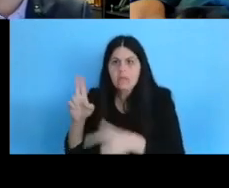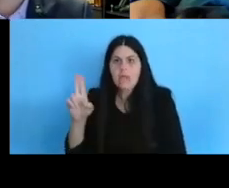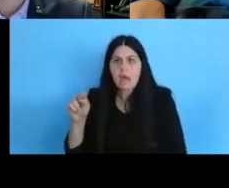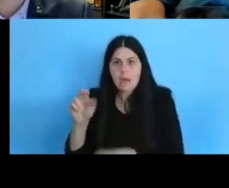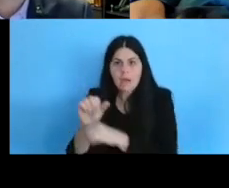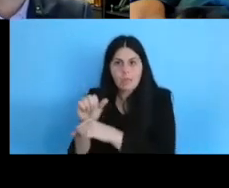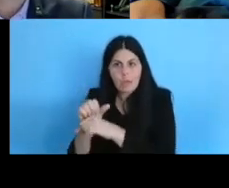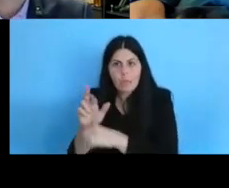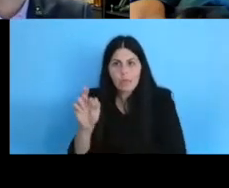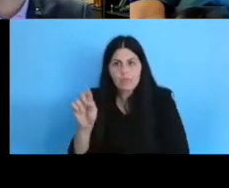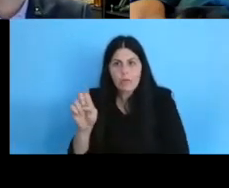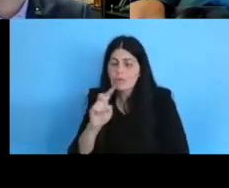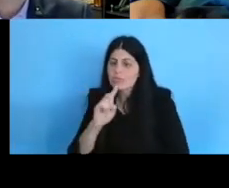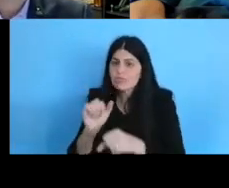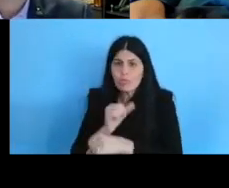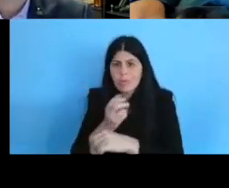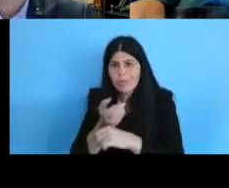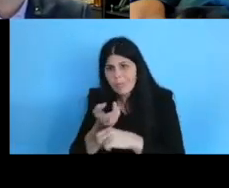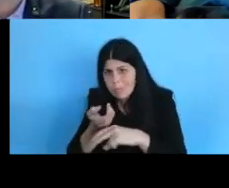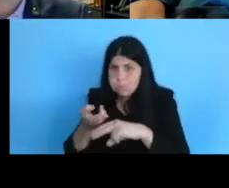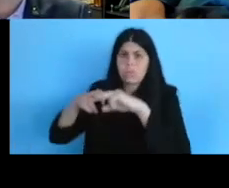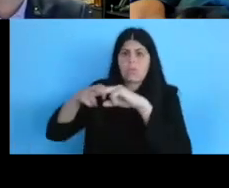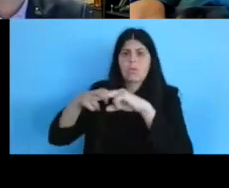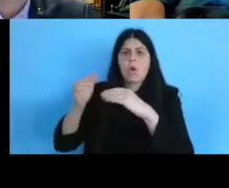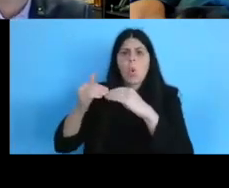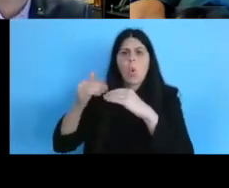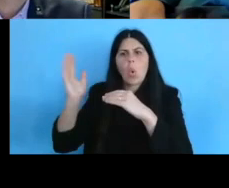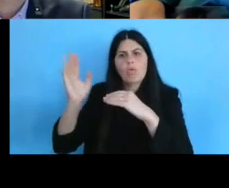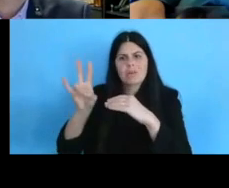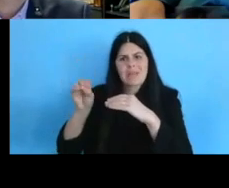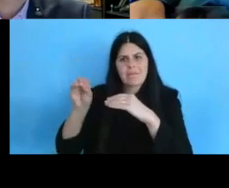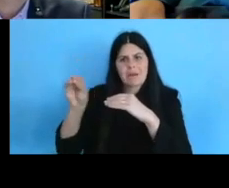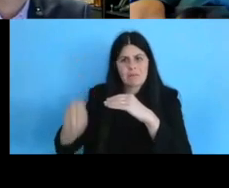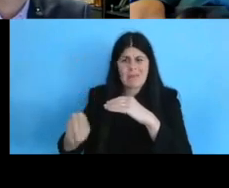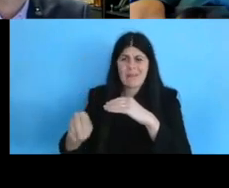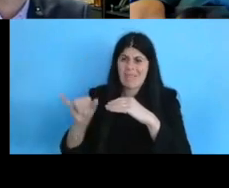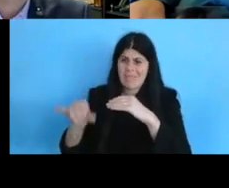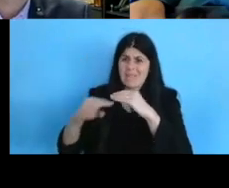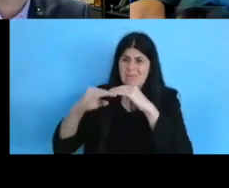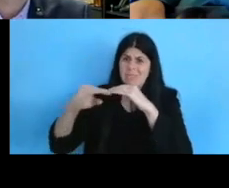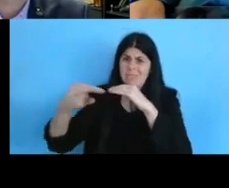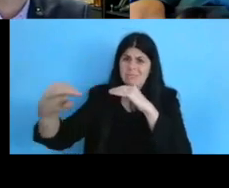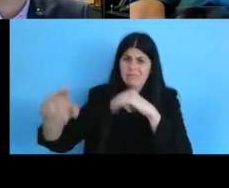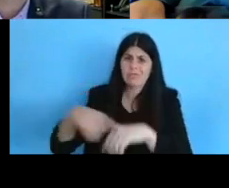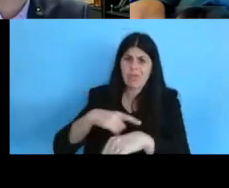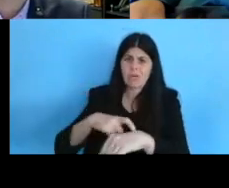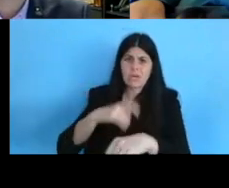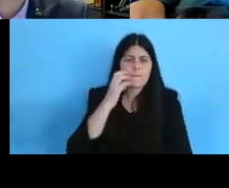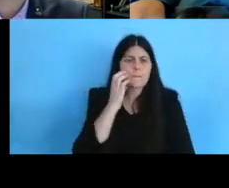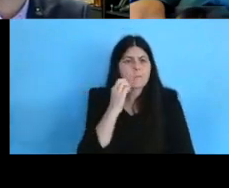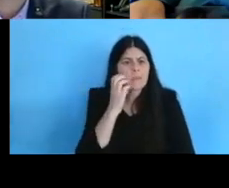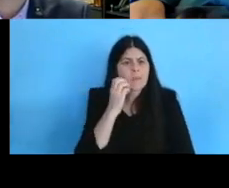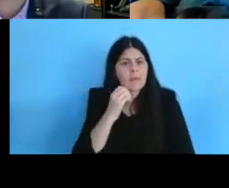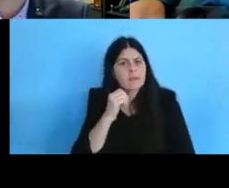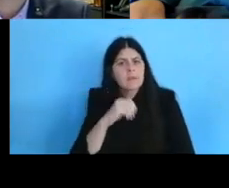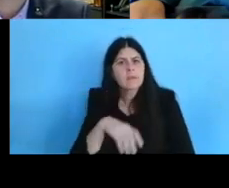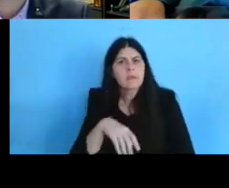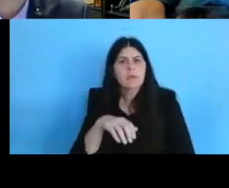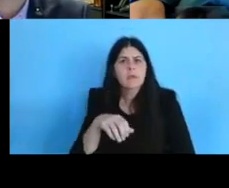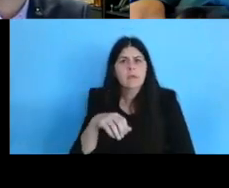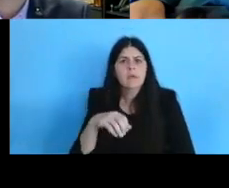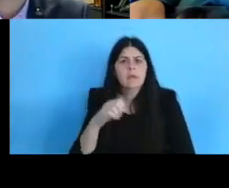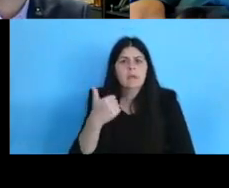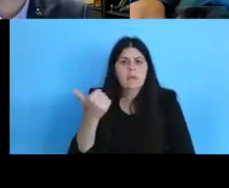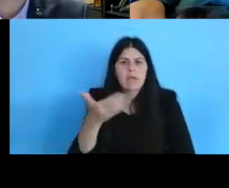over 70%, and that's been fairly steady for quite some time. The other thing we want to talk about on this